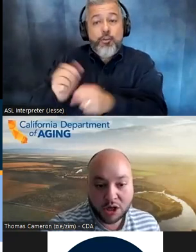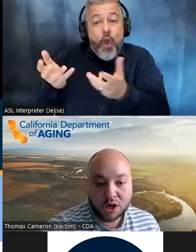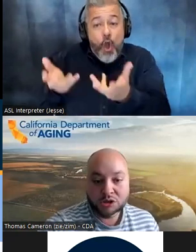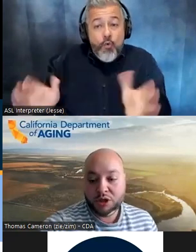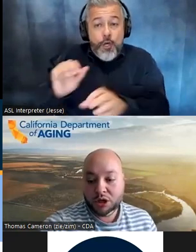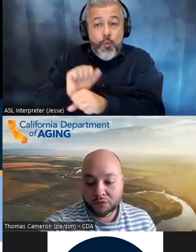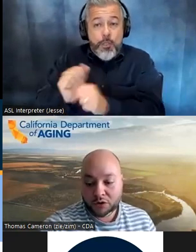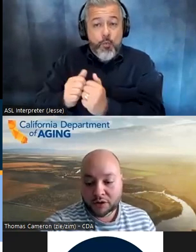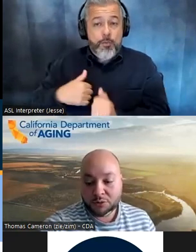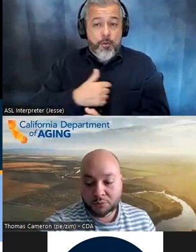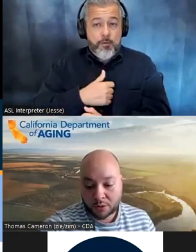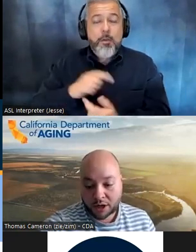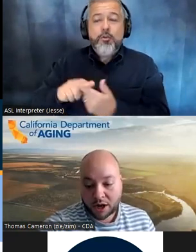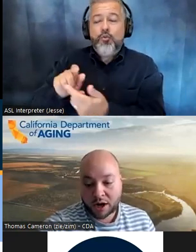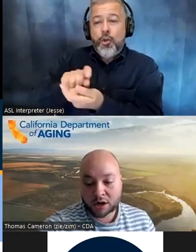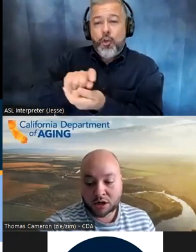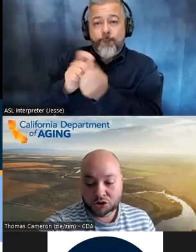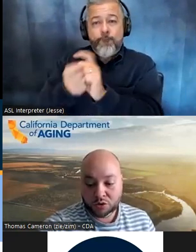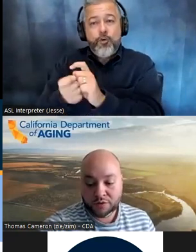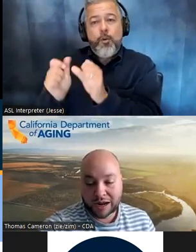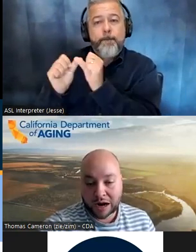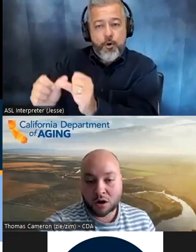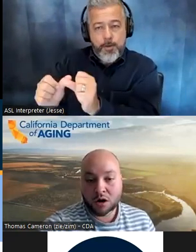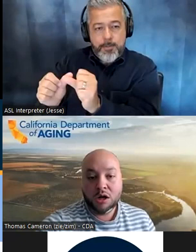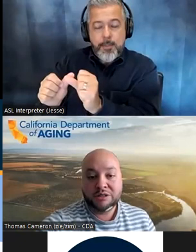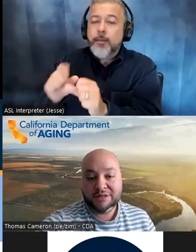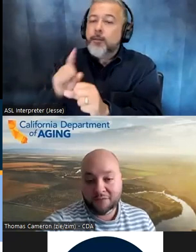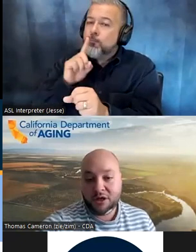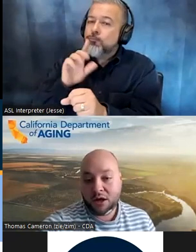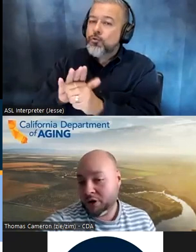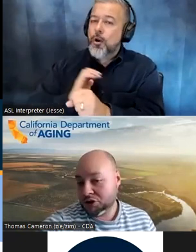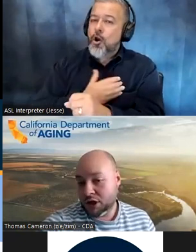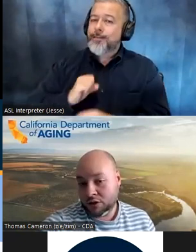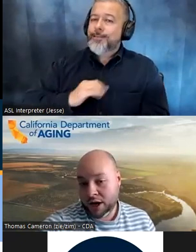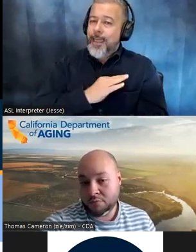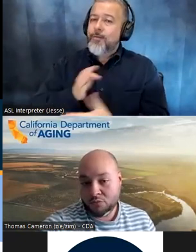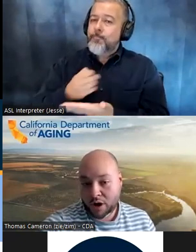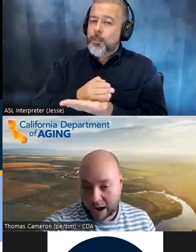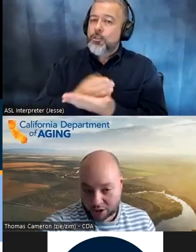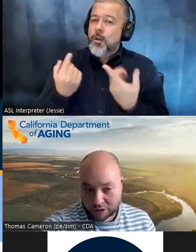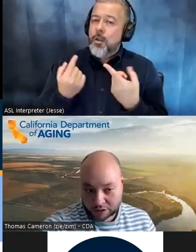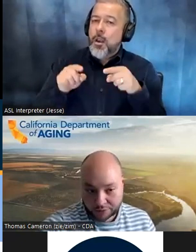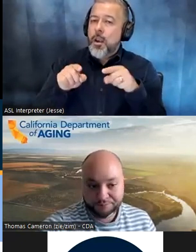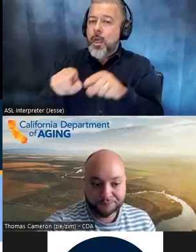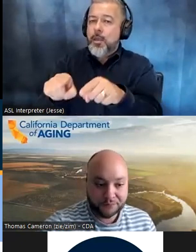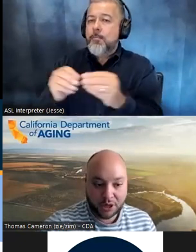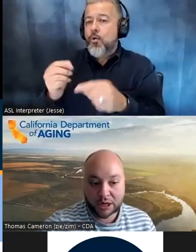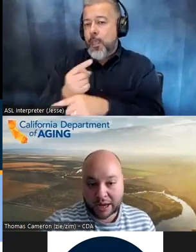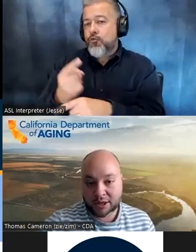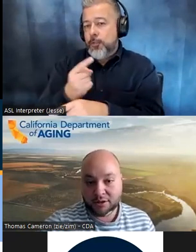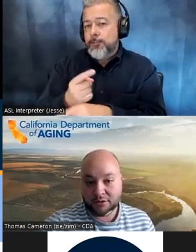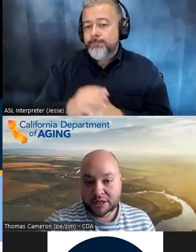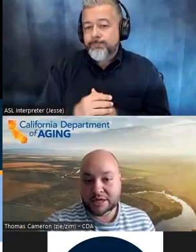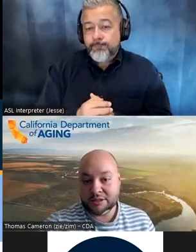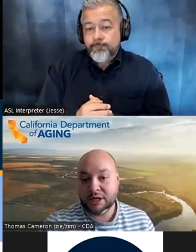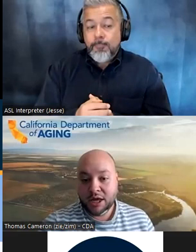already, so we can convert them to permanent and ensure that our staffing and budget align more accurately. And